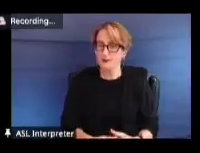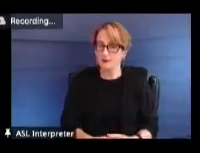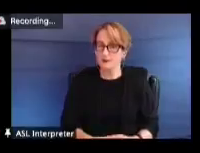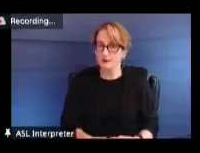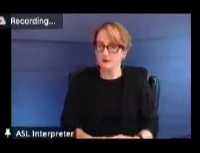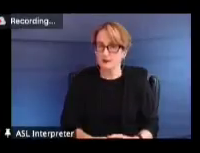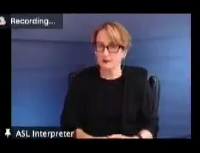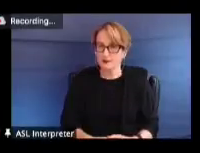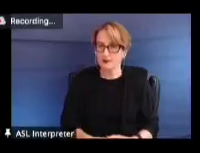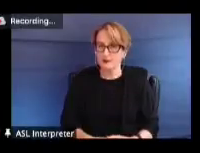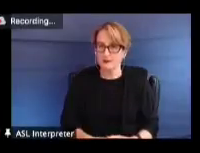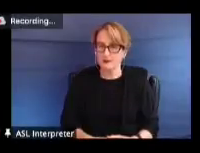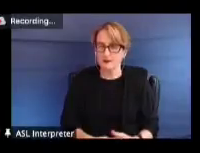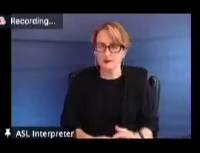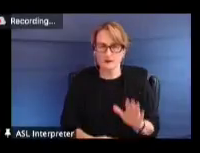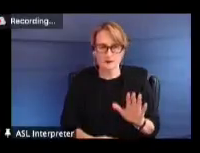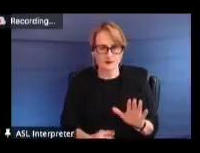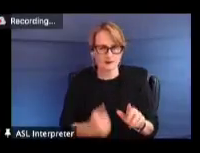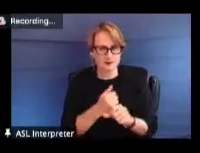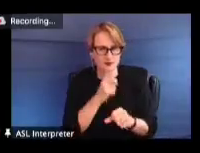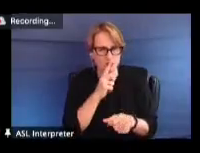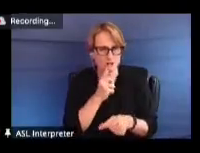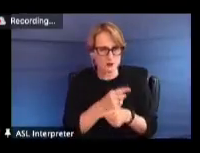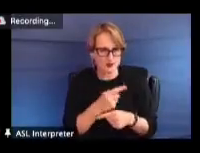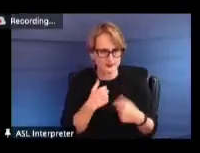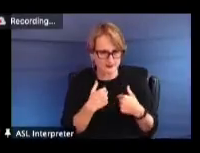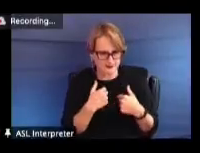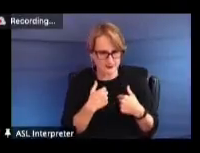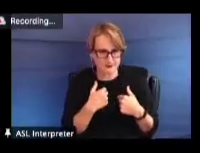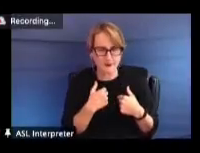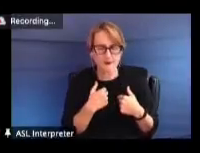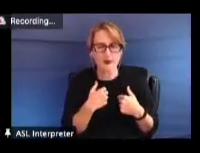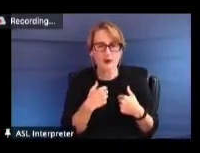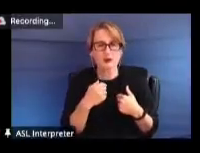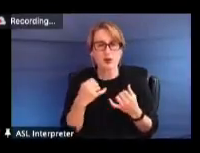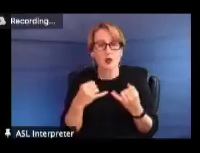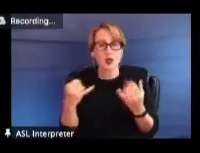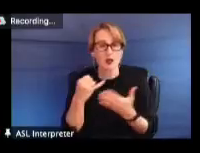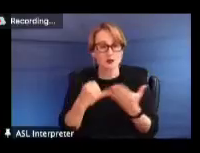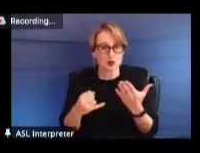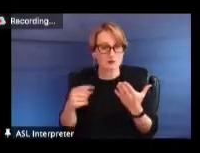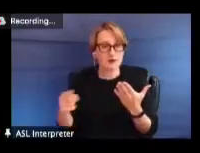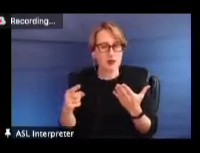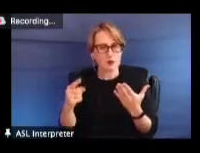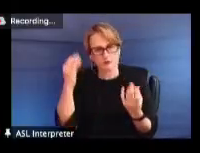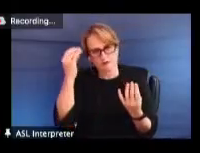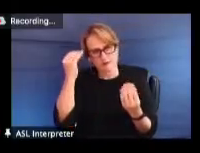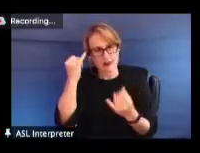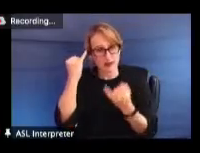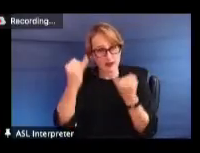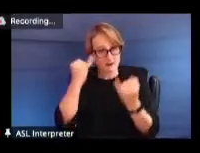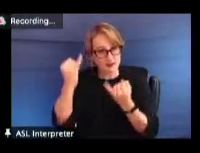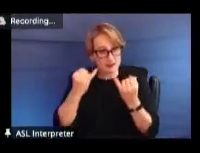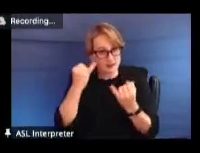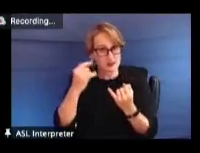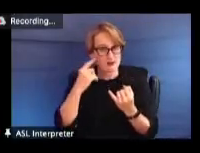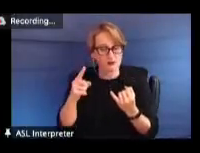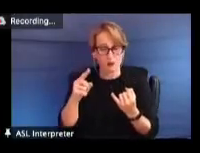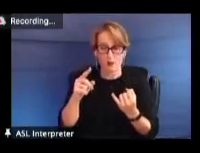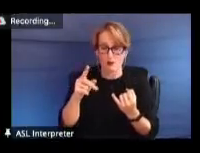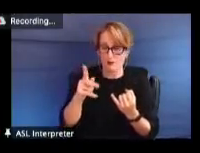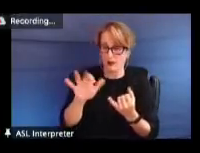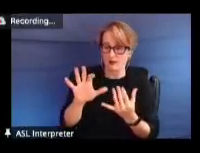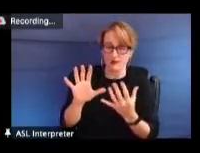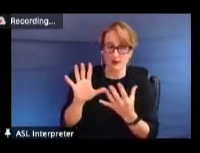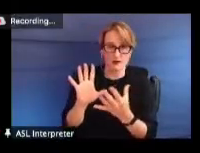If I understood Jane correctly, the line drawing is going to come up with proposals on public input, but why